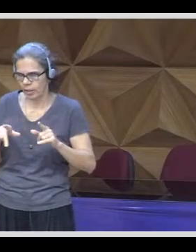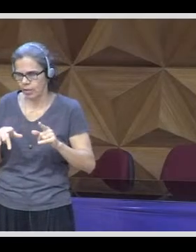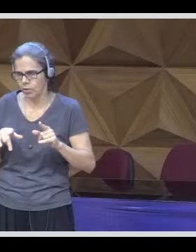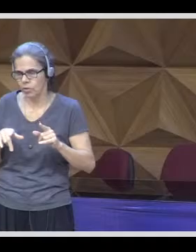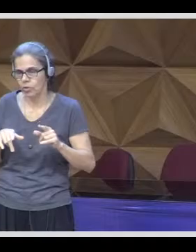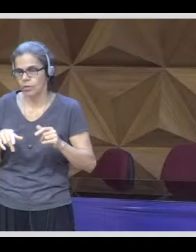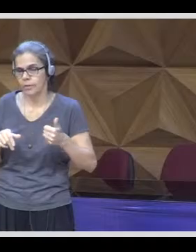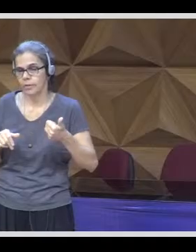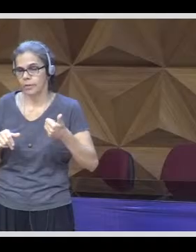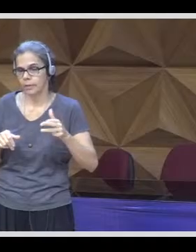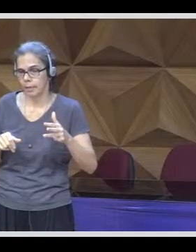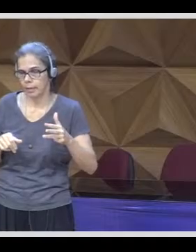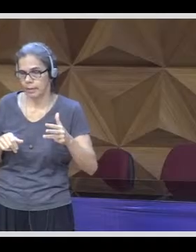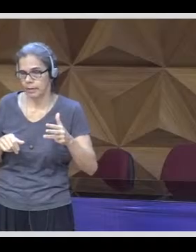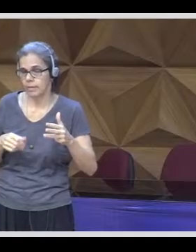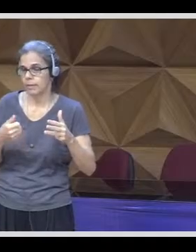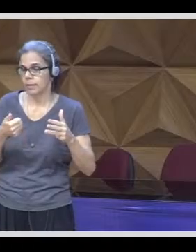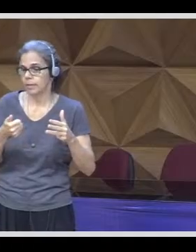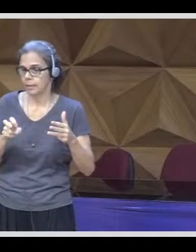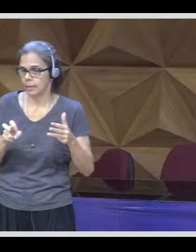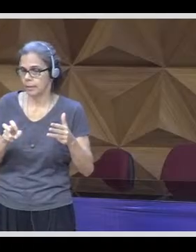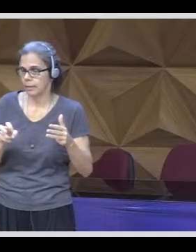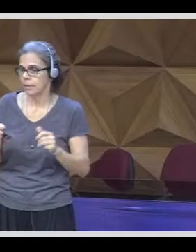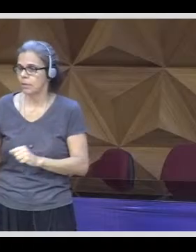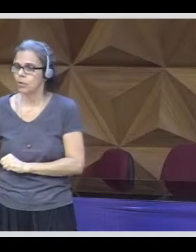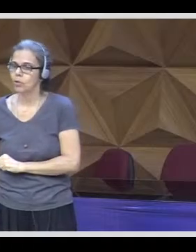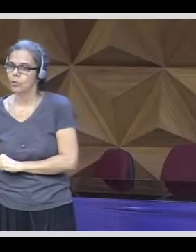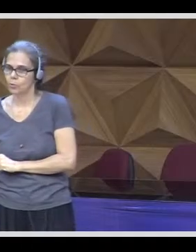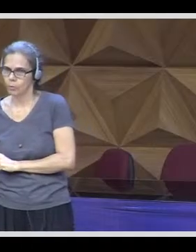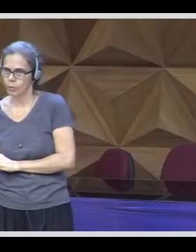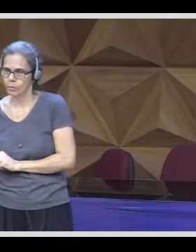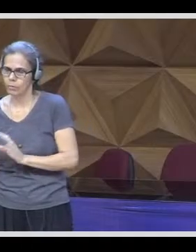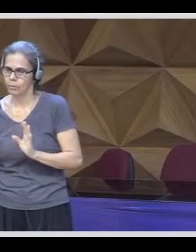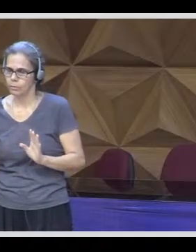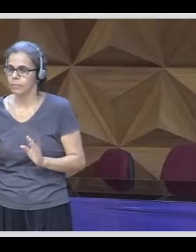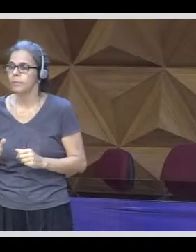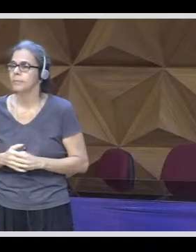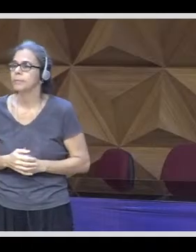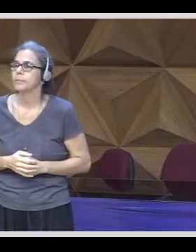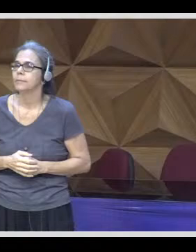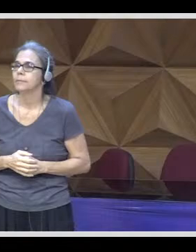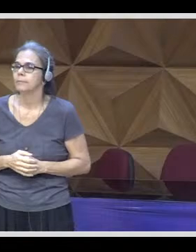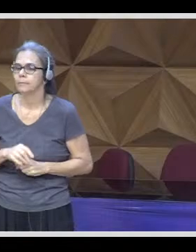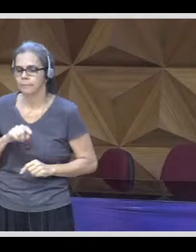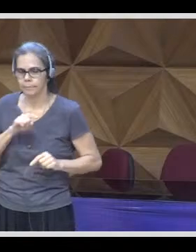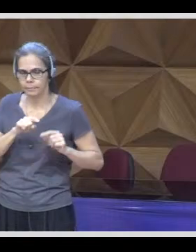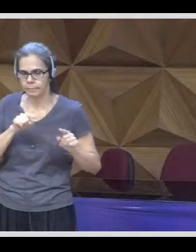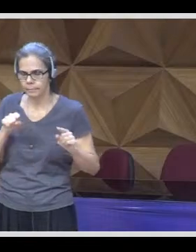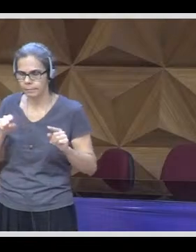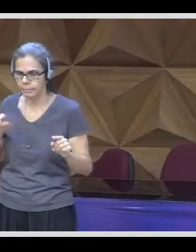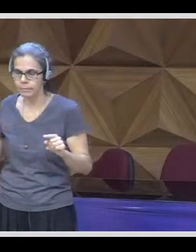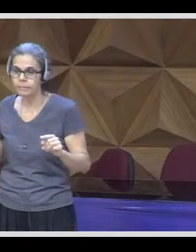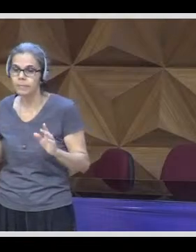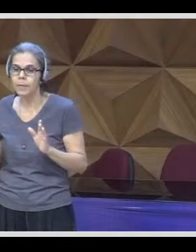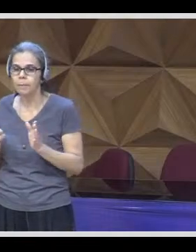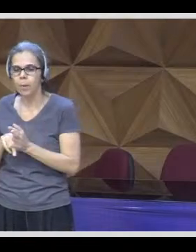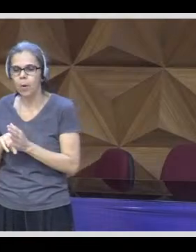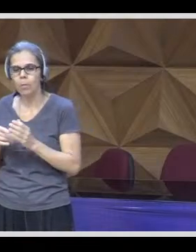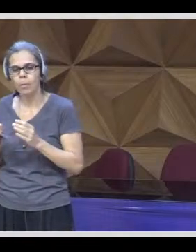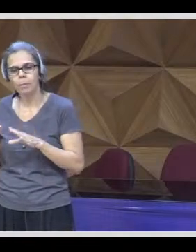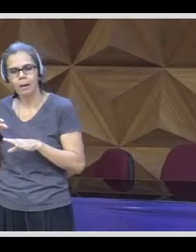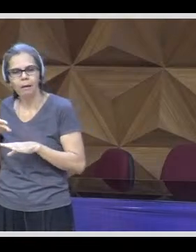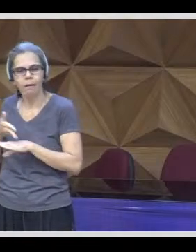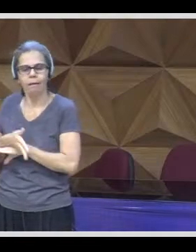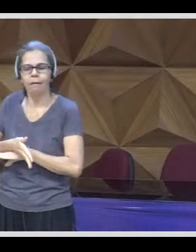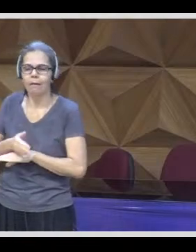registered users with the age disclosed to the platform. So the platform could do something